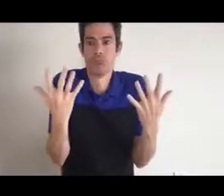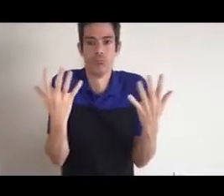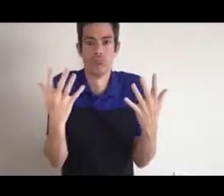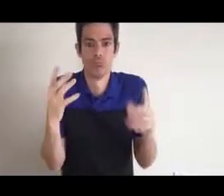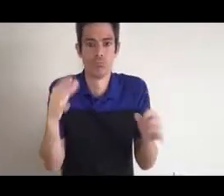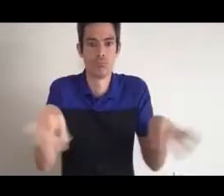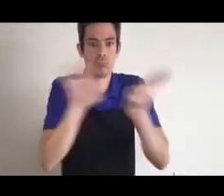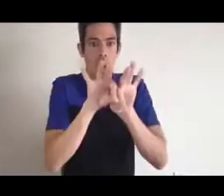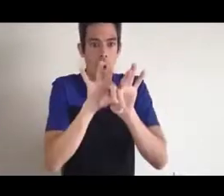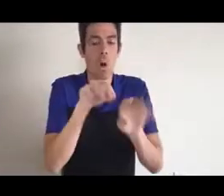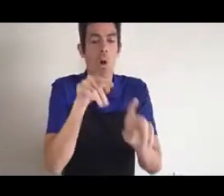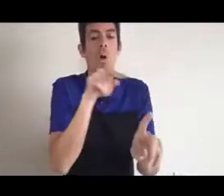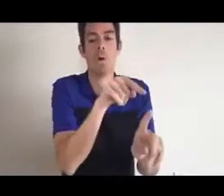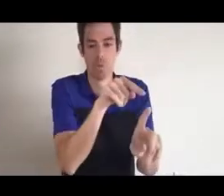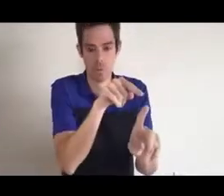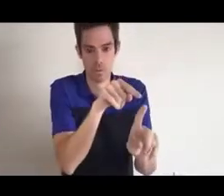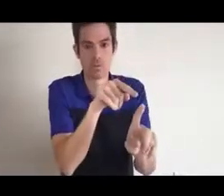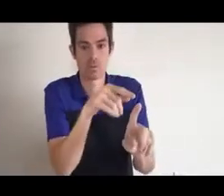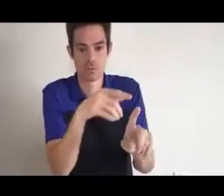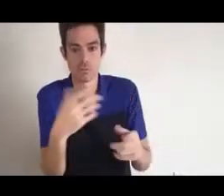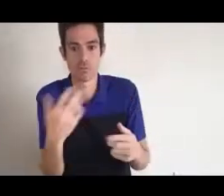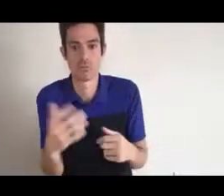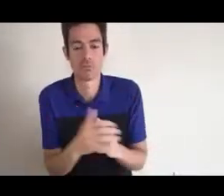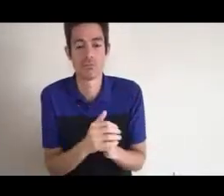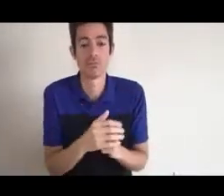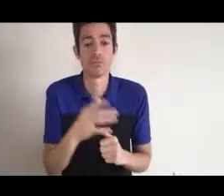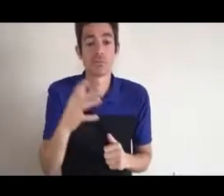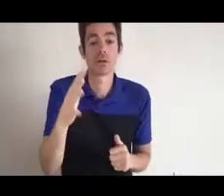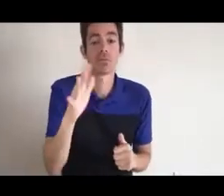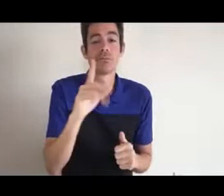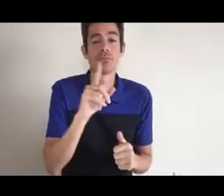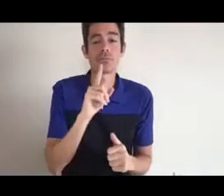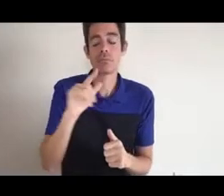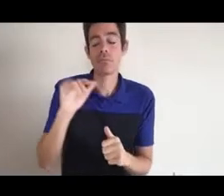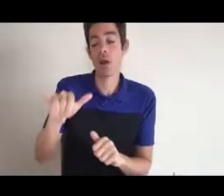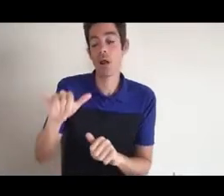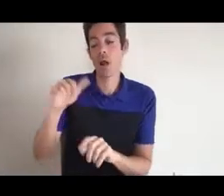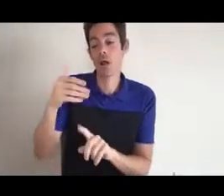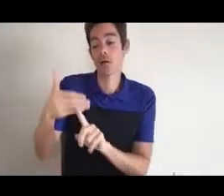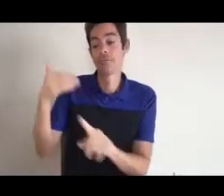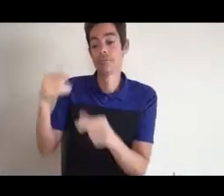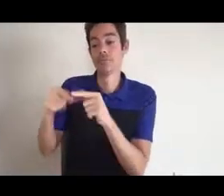on something important.